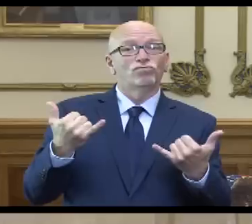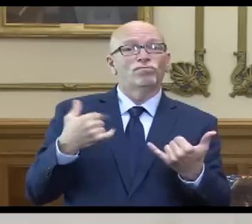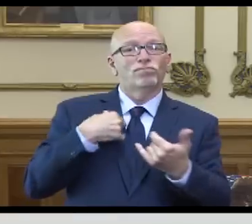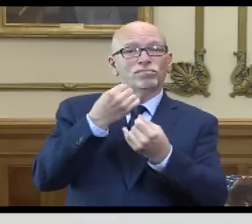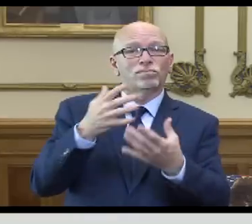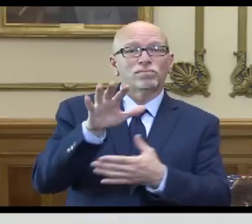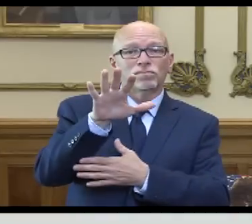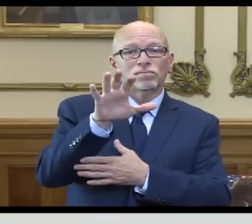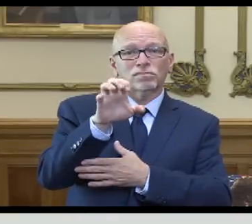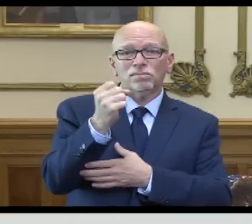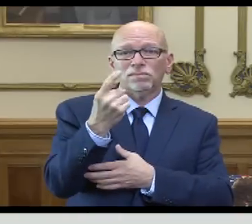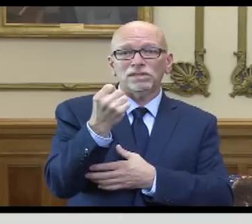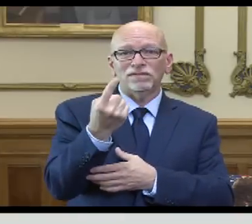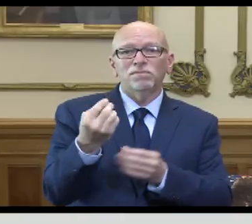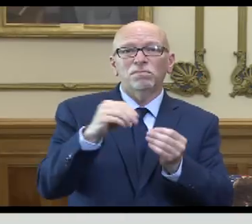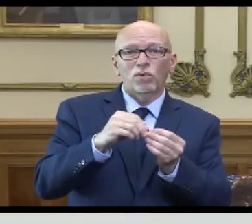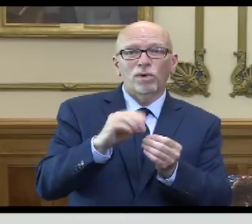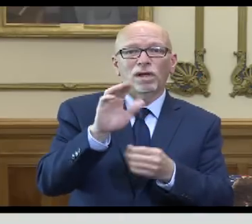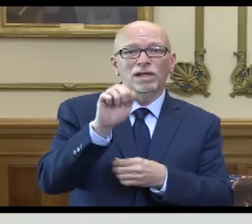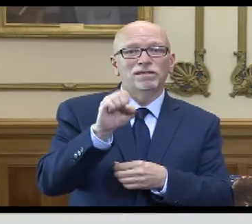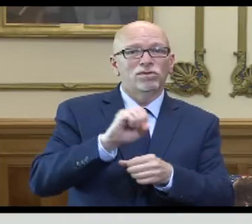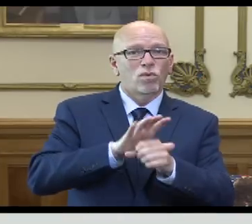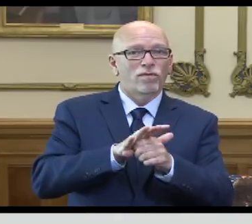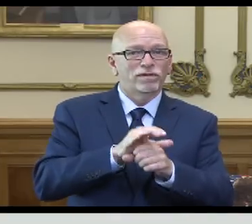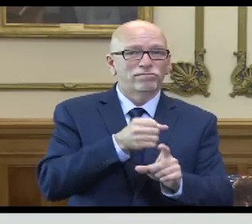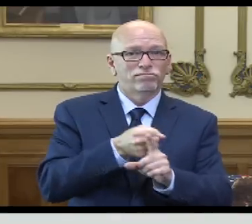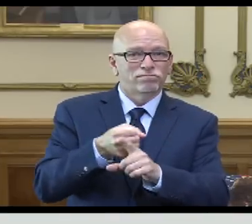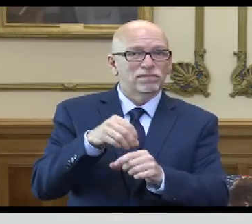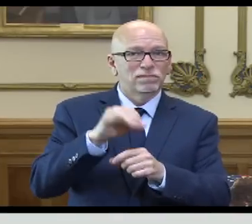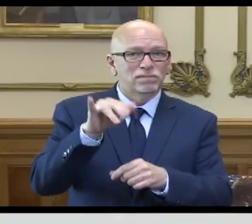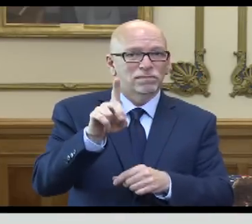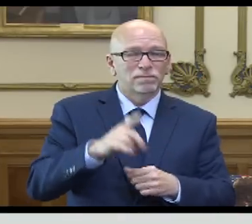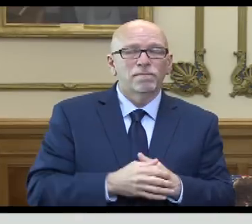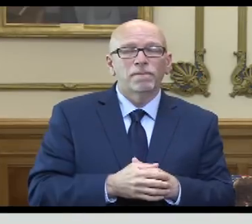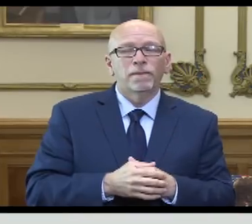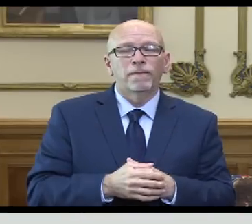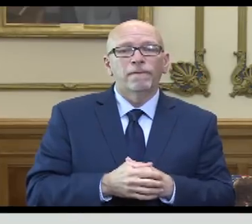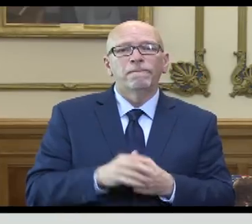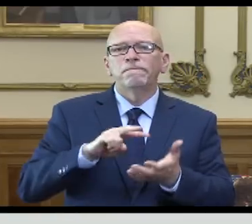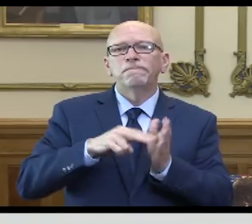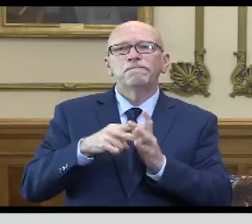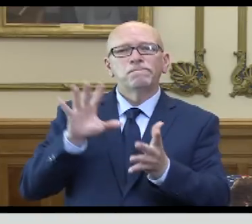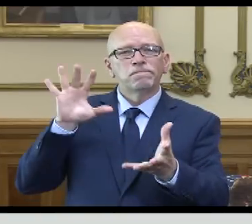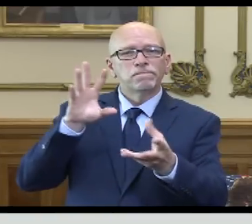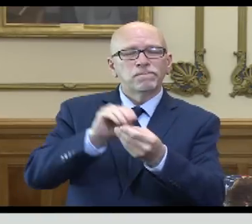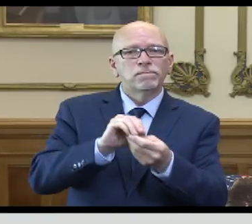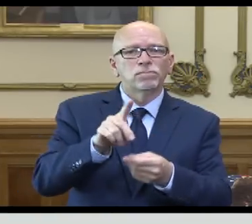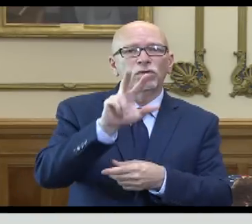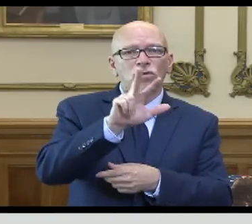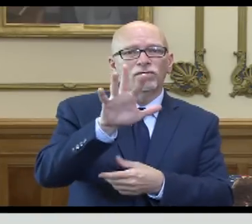reported 511 additional cases of COVID-19 in the state of Indiana, which brings to a total